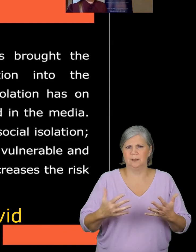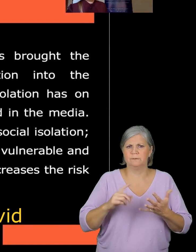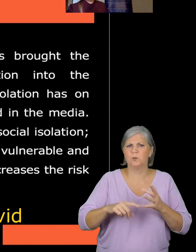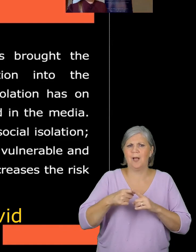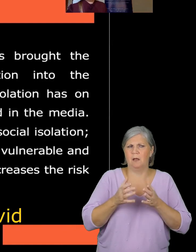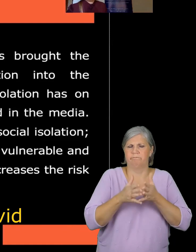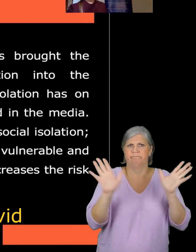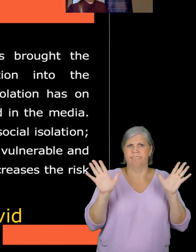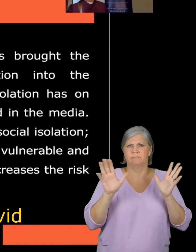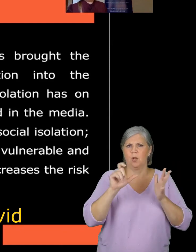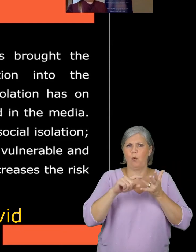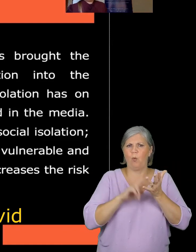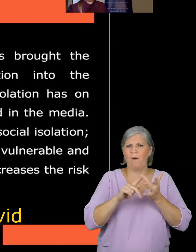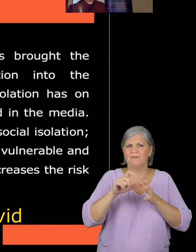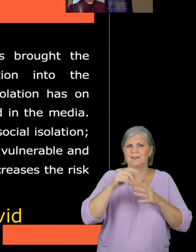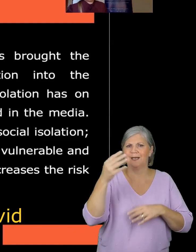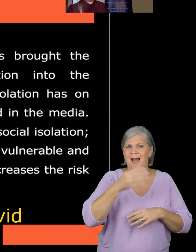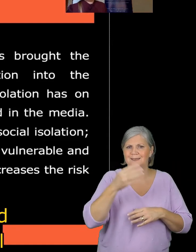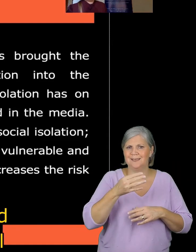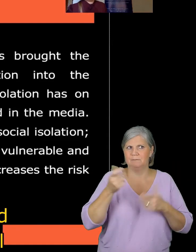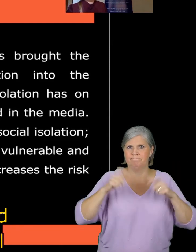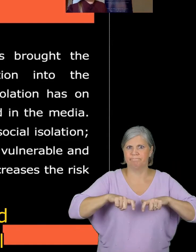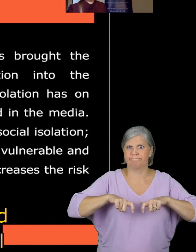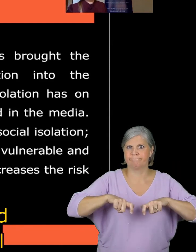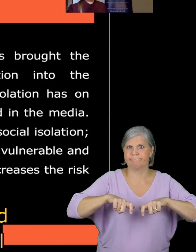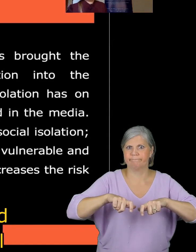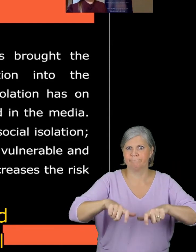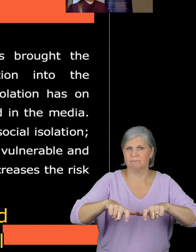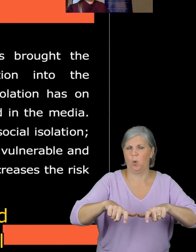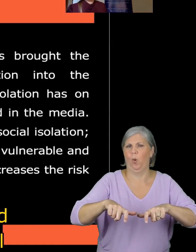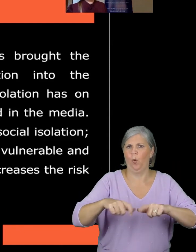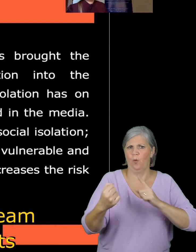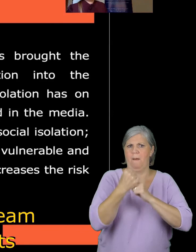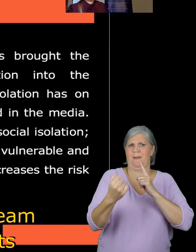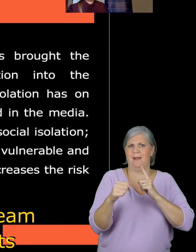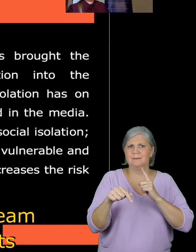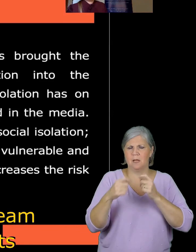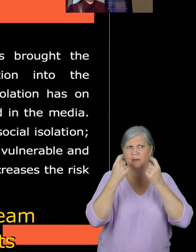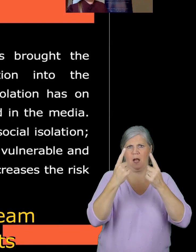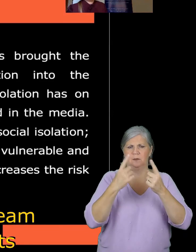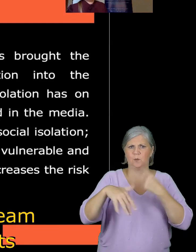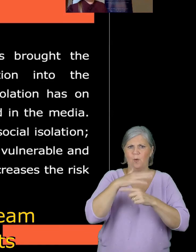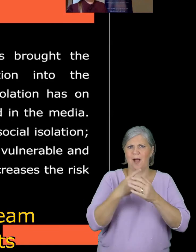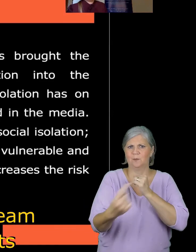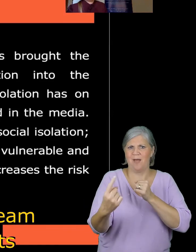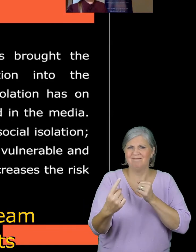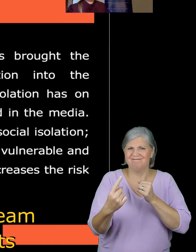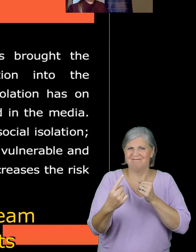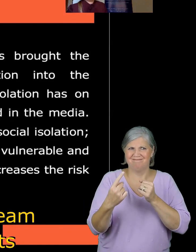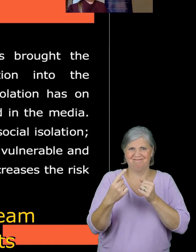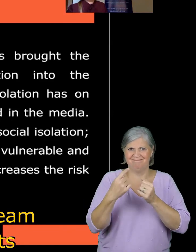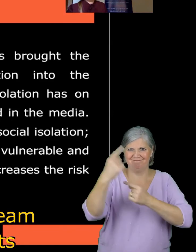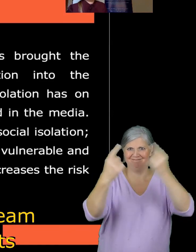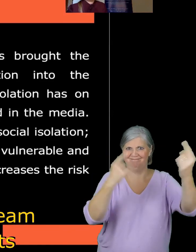The current UK-wide COVID-19 lockdown has brought the impact and understanding of social isolation into the mainstream, and